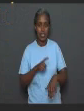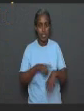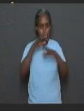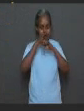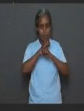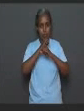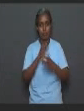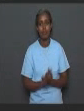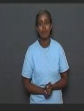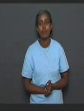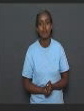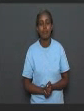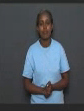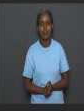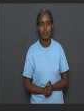Time's up!